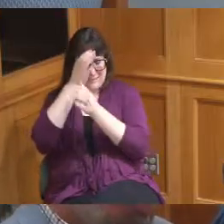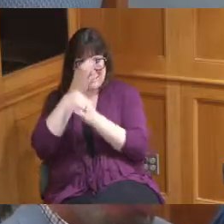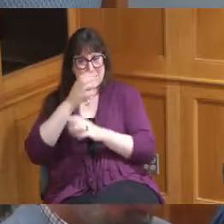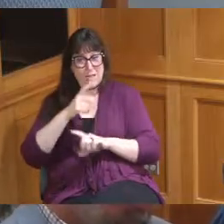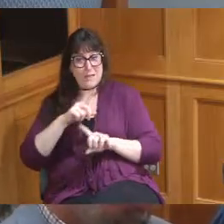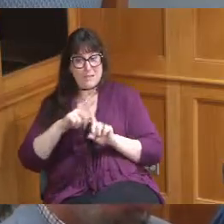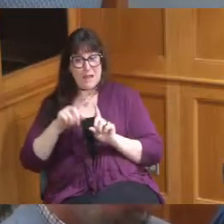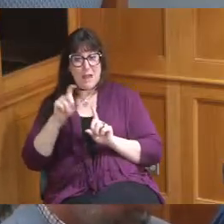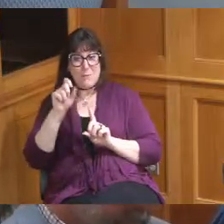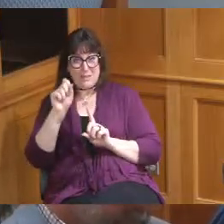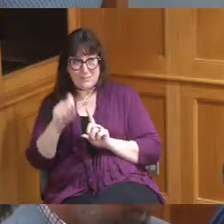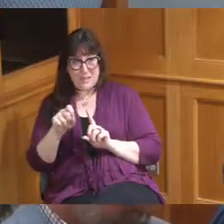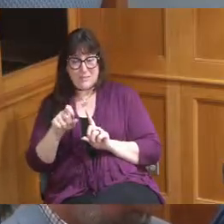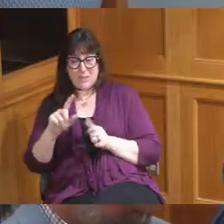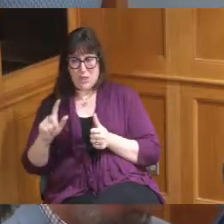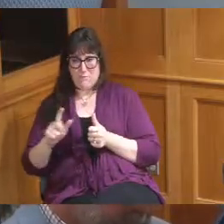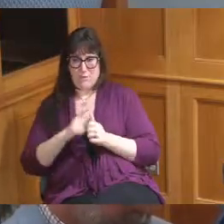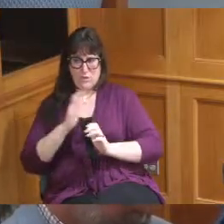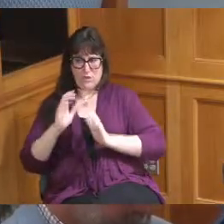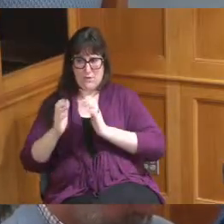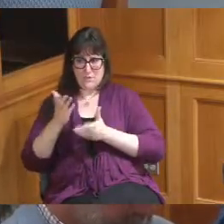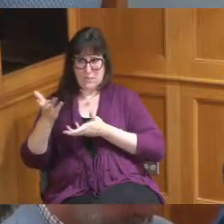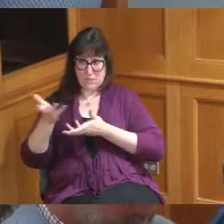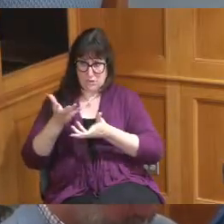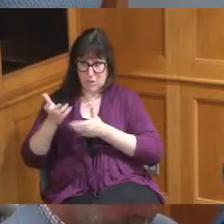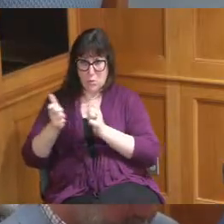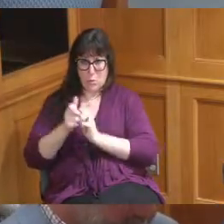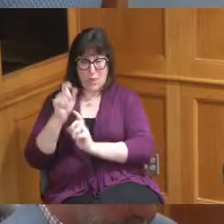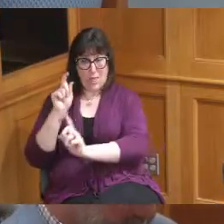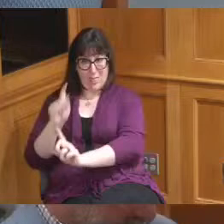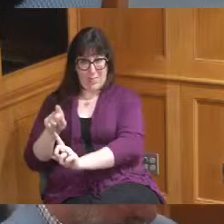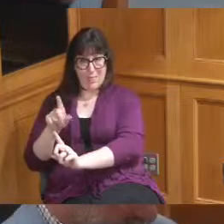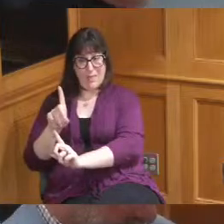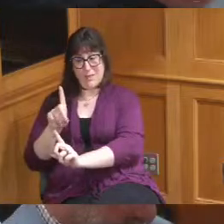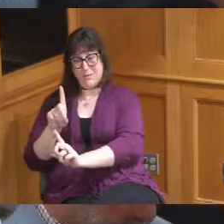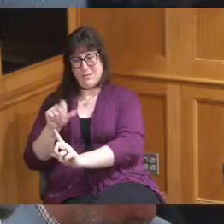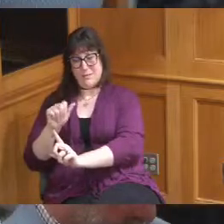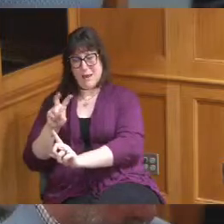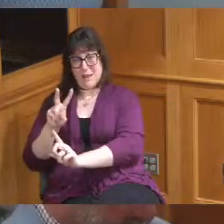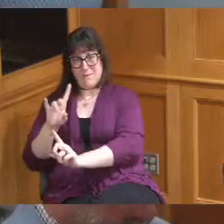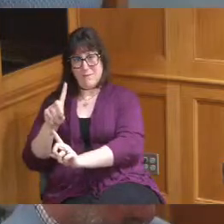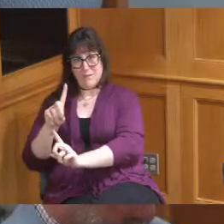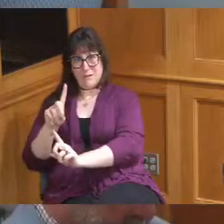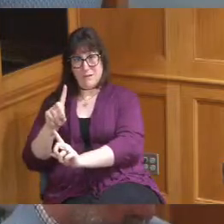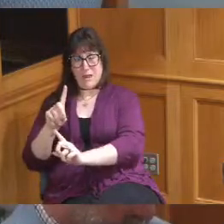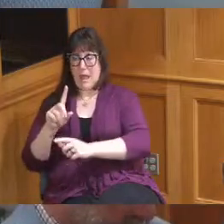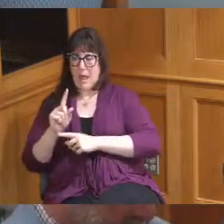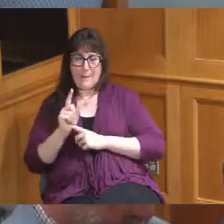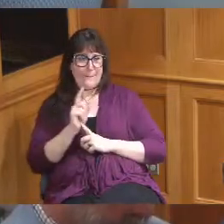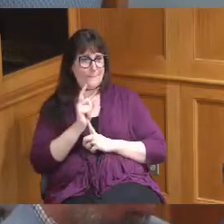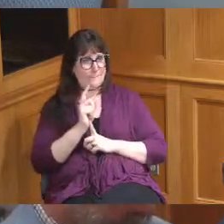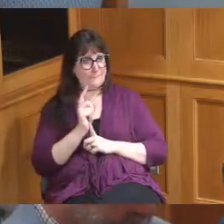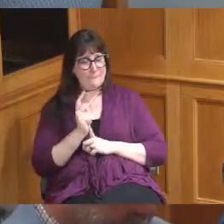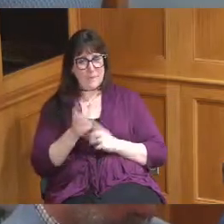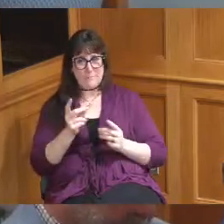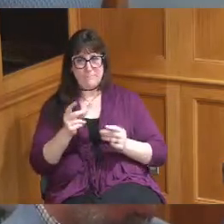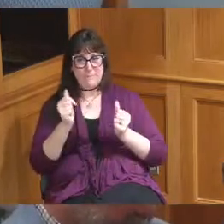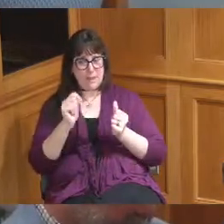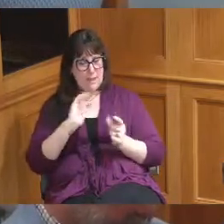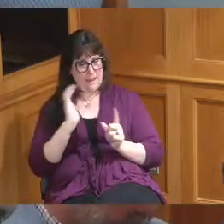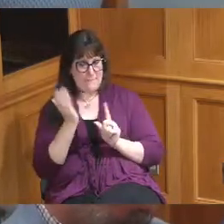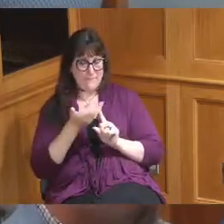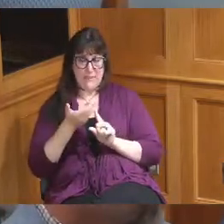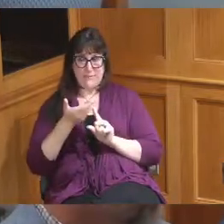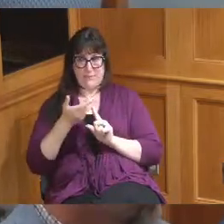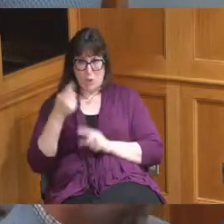engagement, one of the first conversations we had was with David Abrams, and within minutes, we were convinced that he was the right